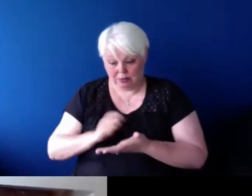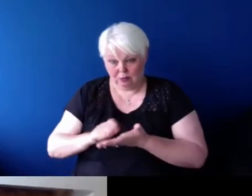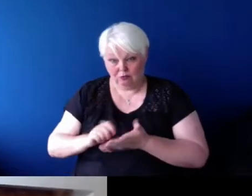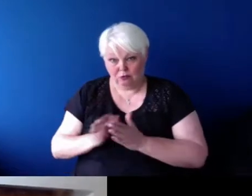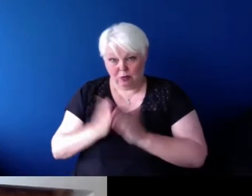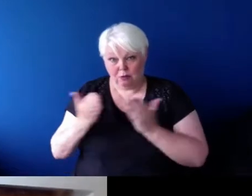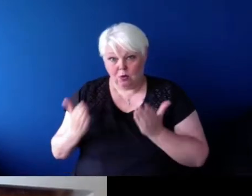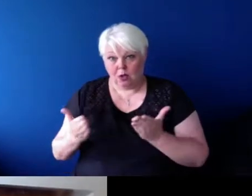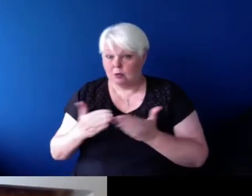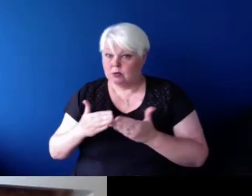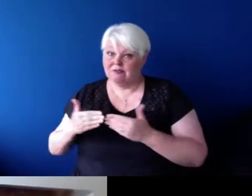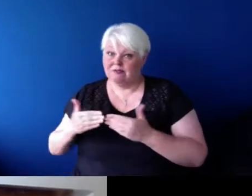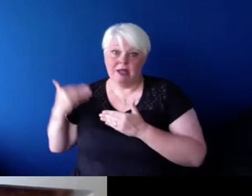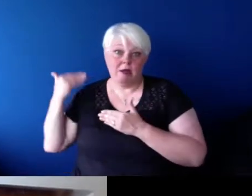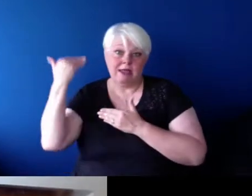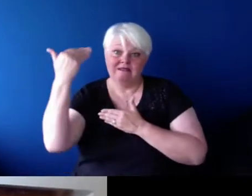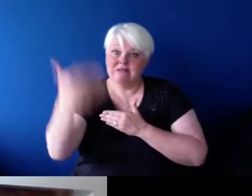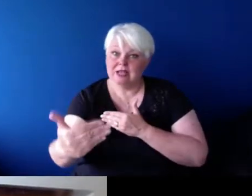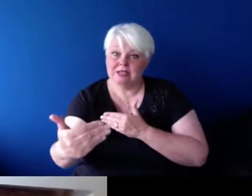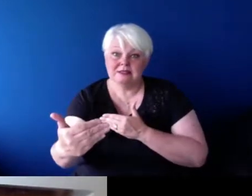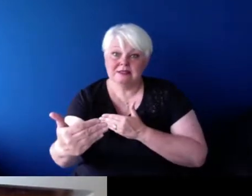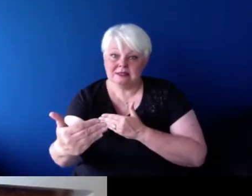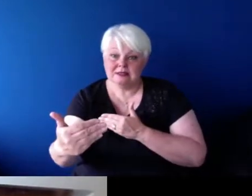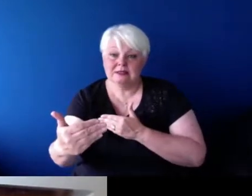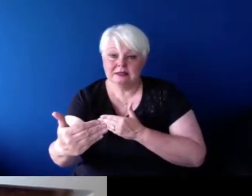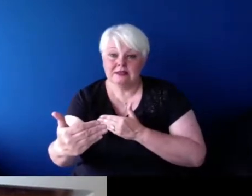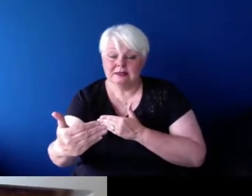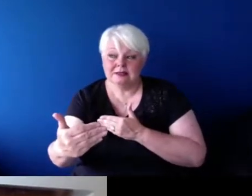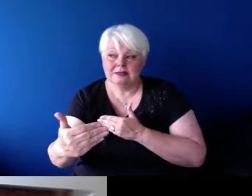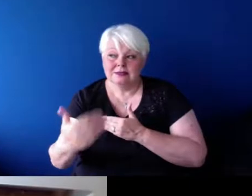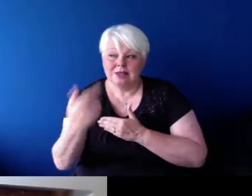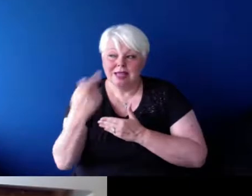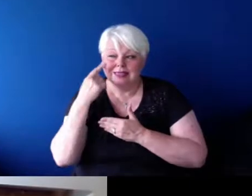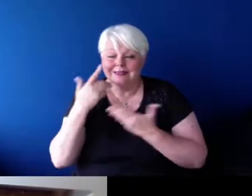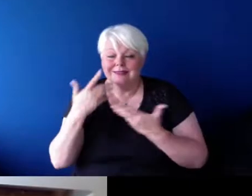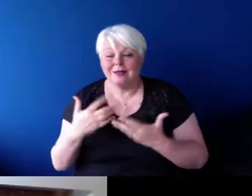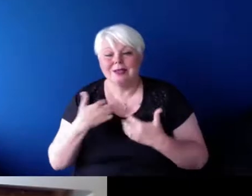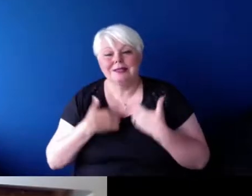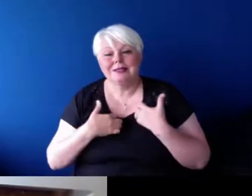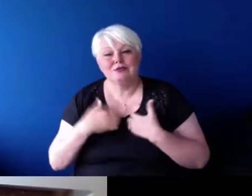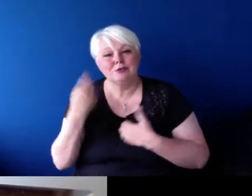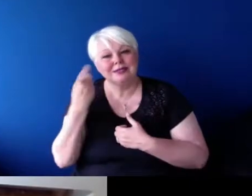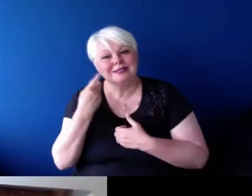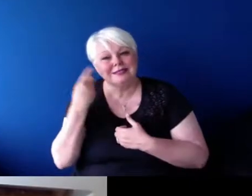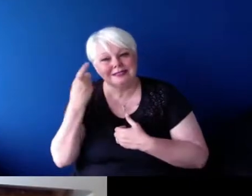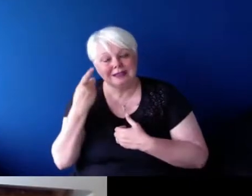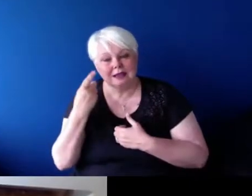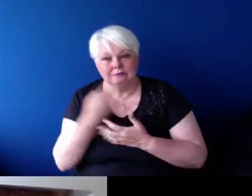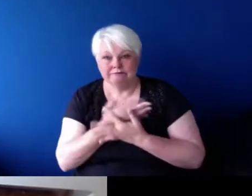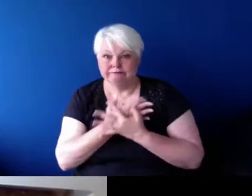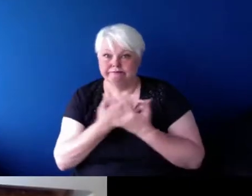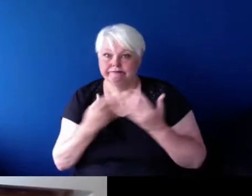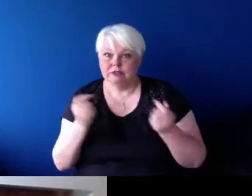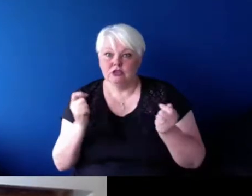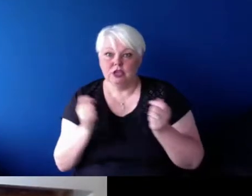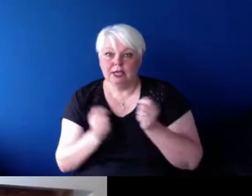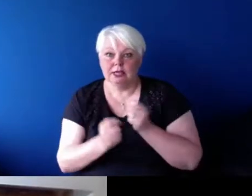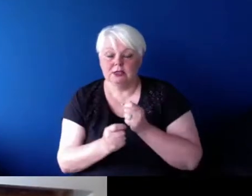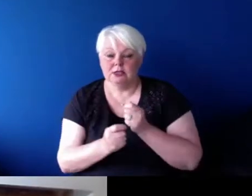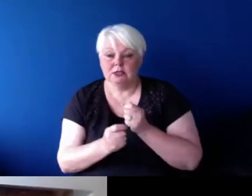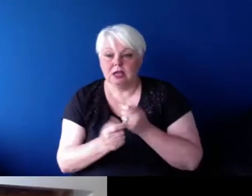it was published 10 years ago. So it is interesting to consider how things have changed and how things might change if